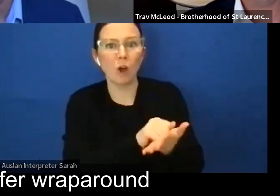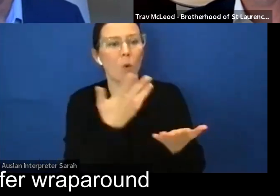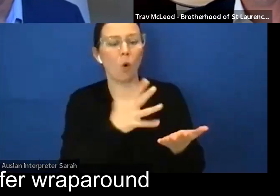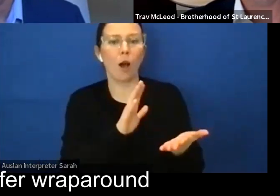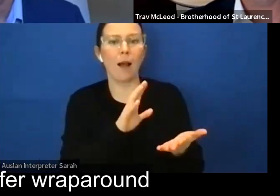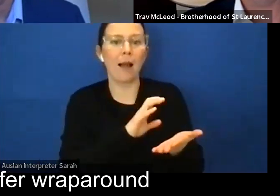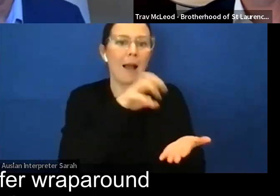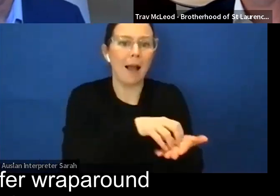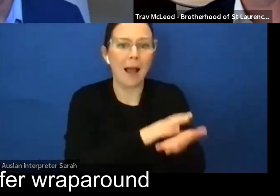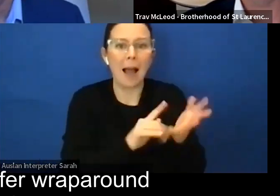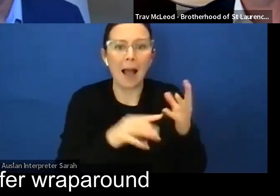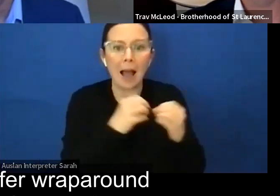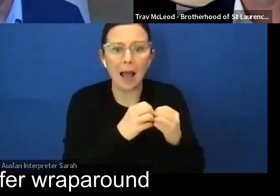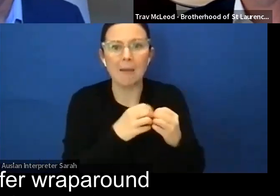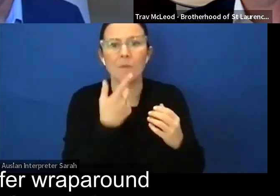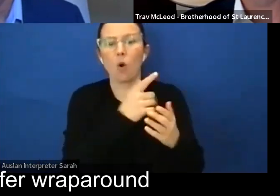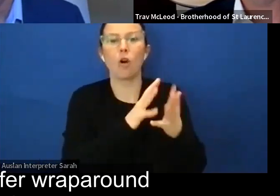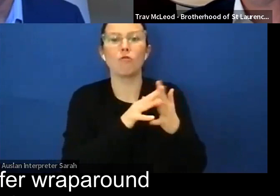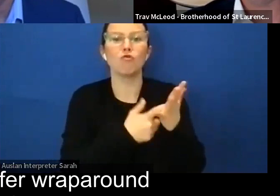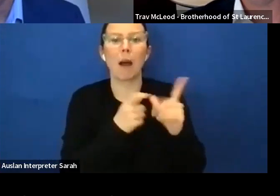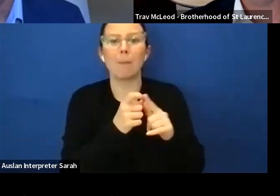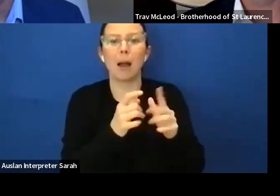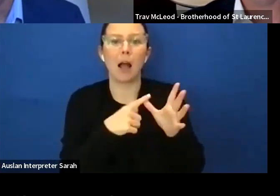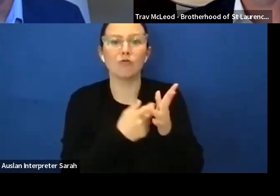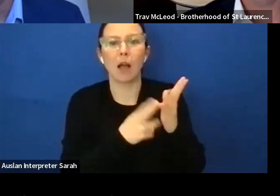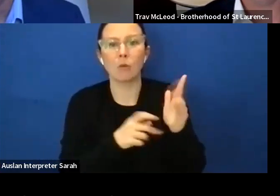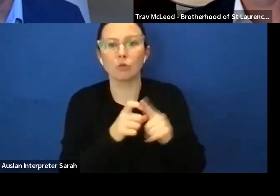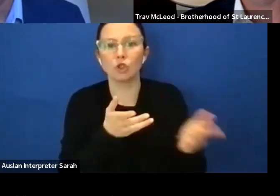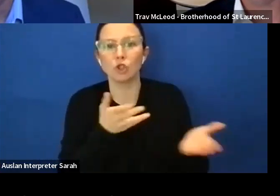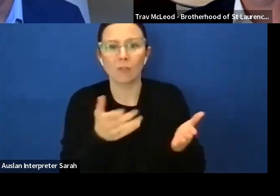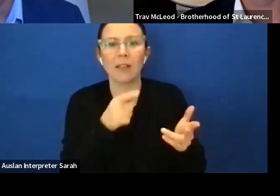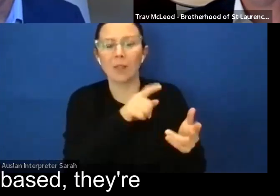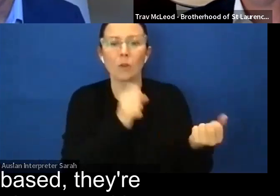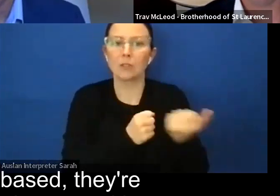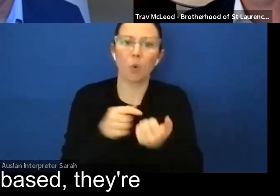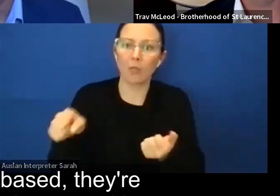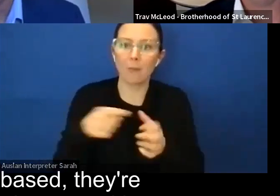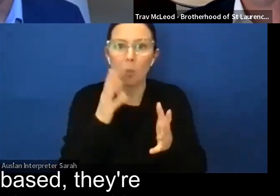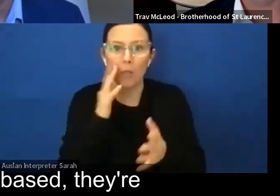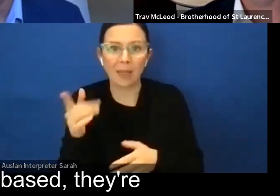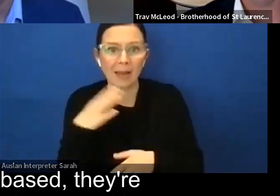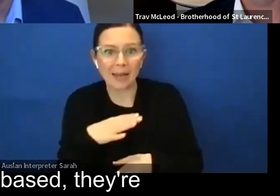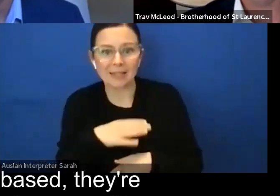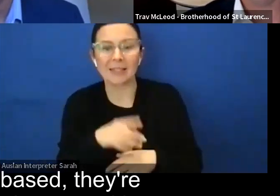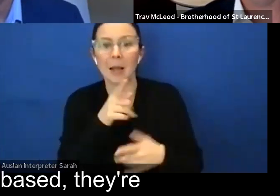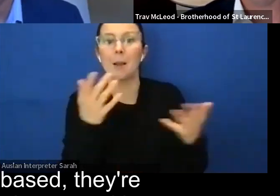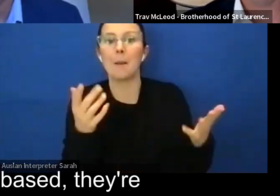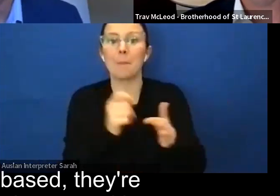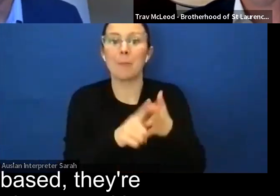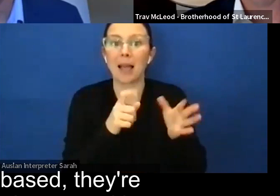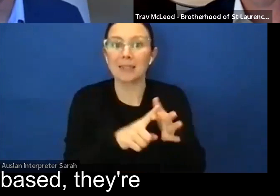general offer wraparound services and supports to families as they need. They're place-based, they're governed by